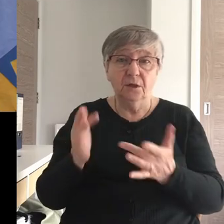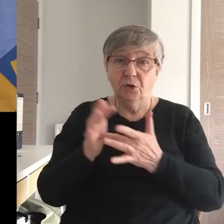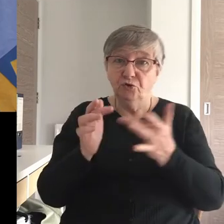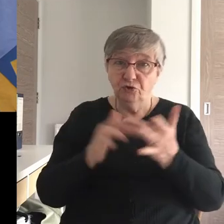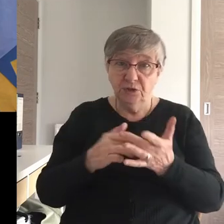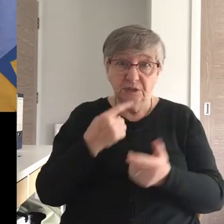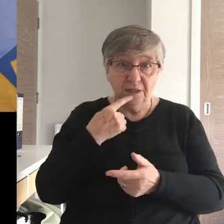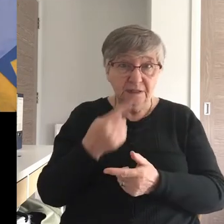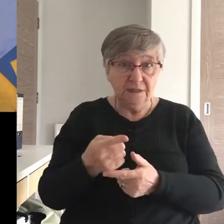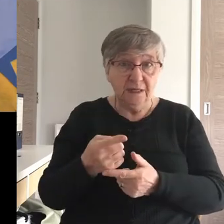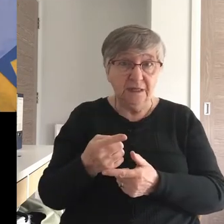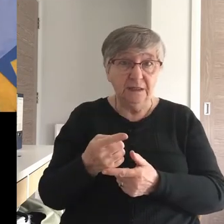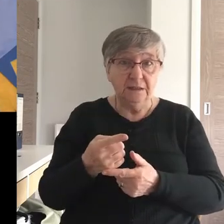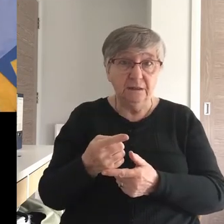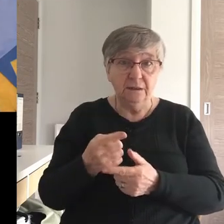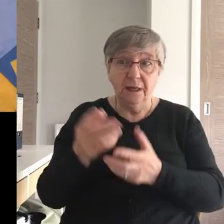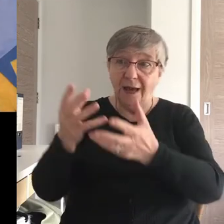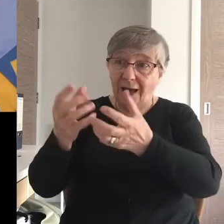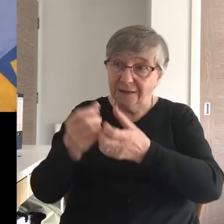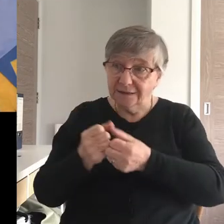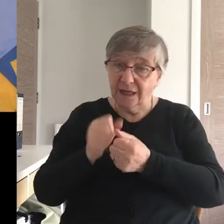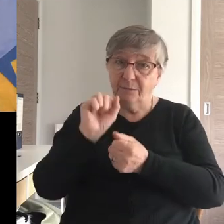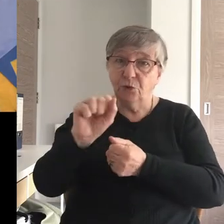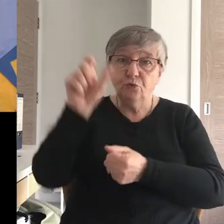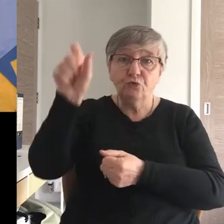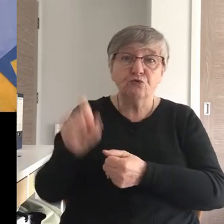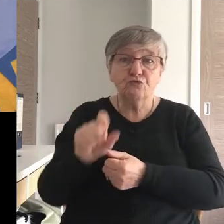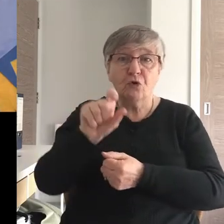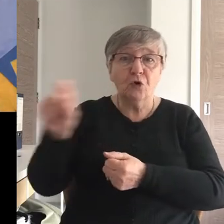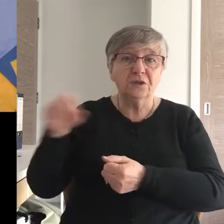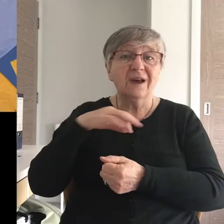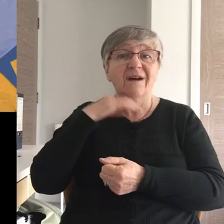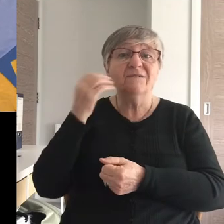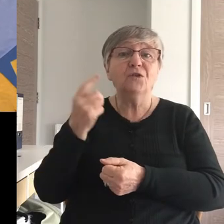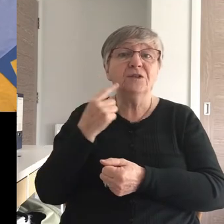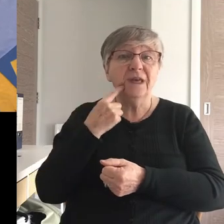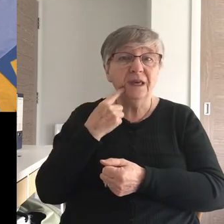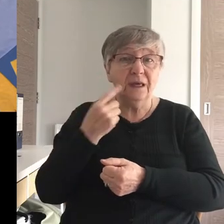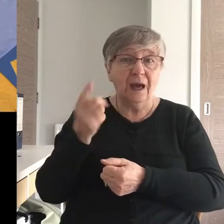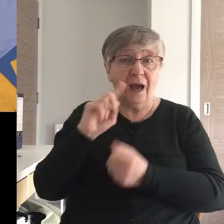Jesus put it in terms of picking up our cross daily and following him.